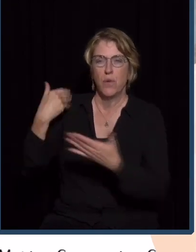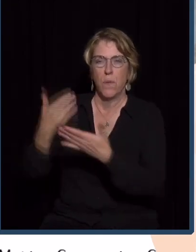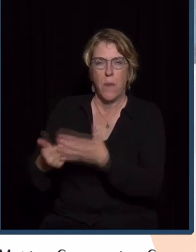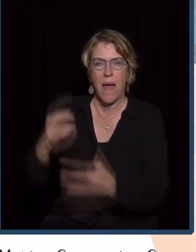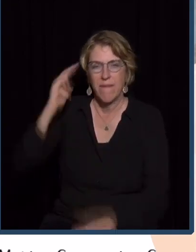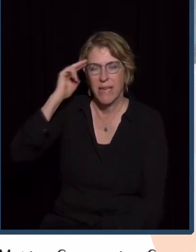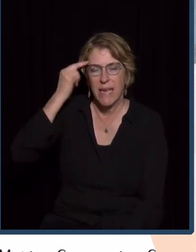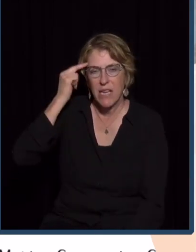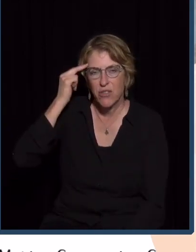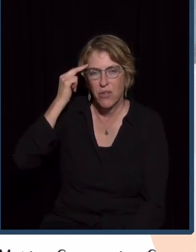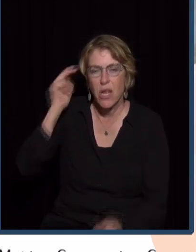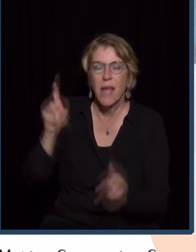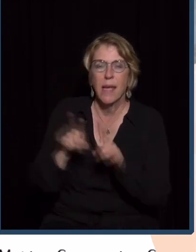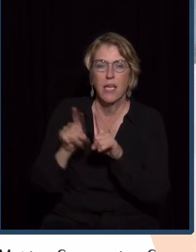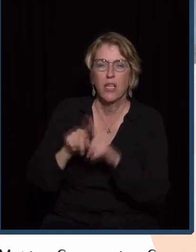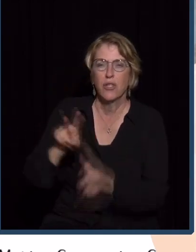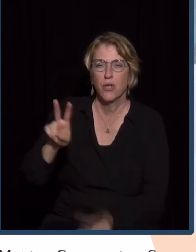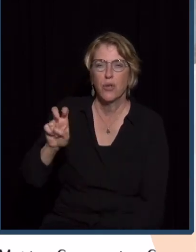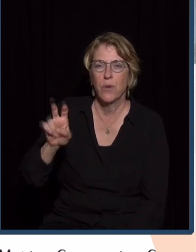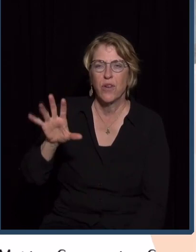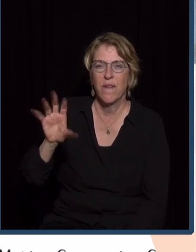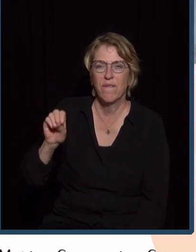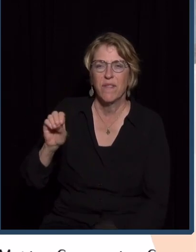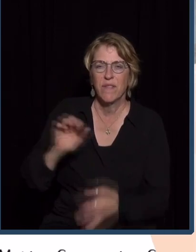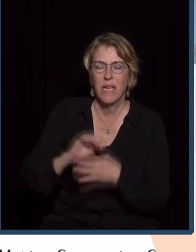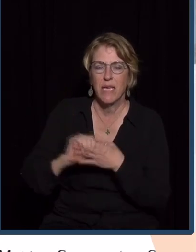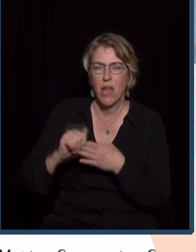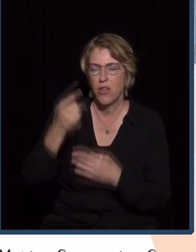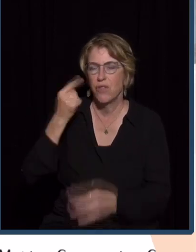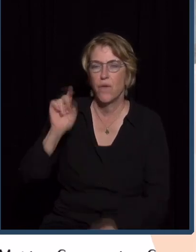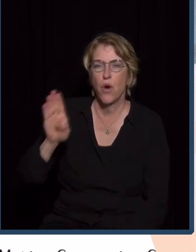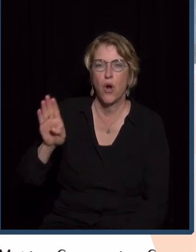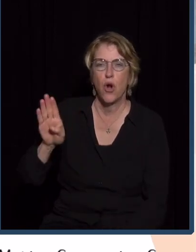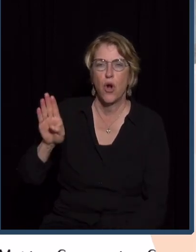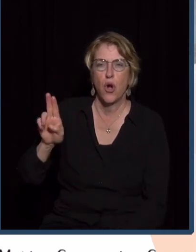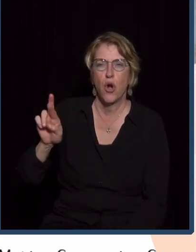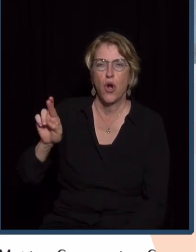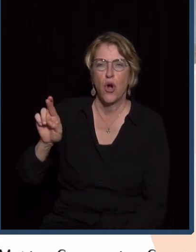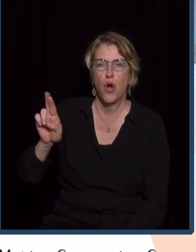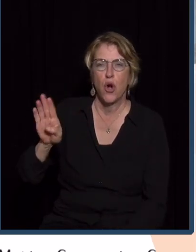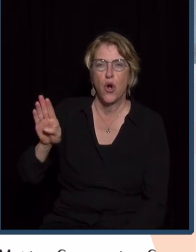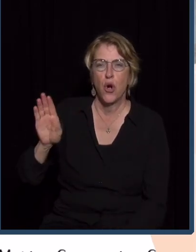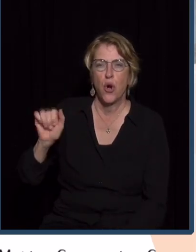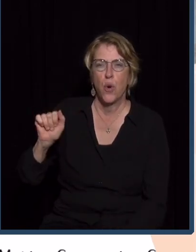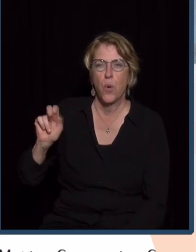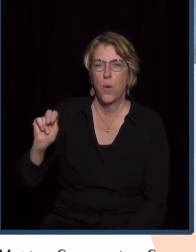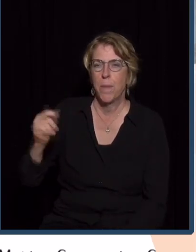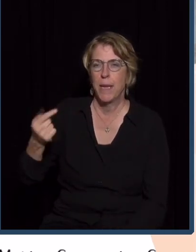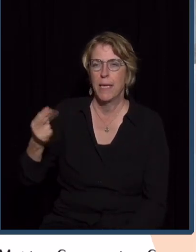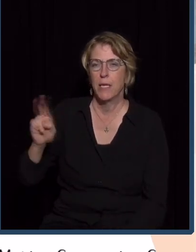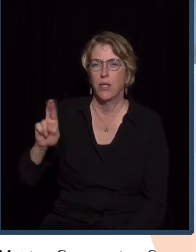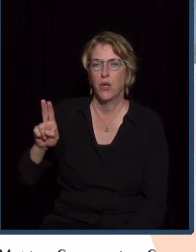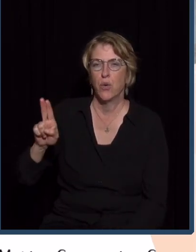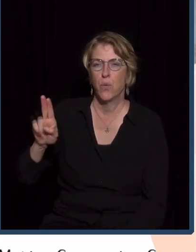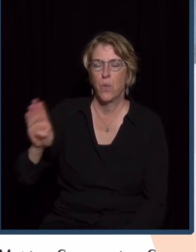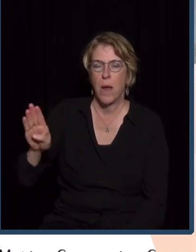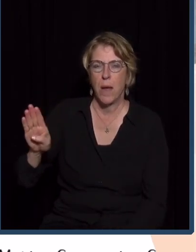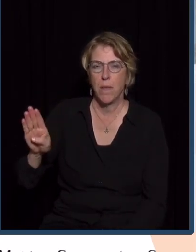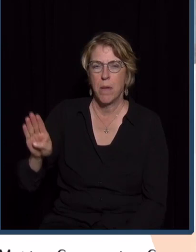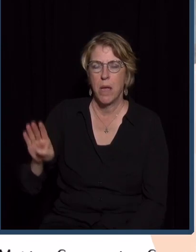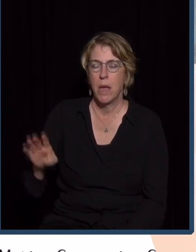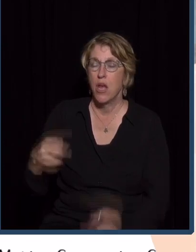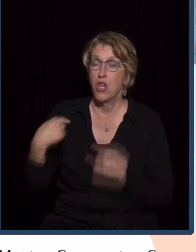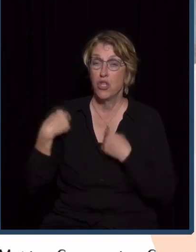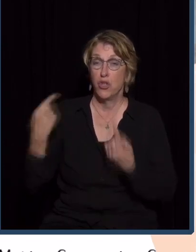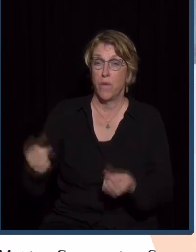and a $250 gift card for Urban Grub in Nashville. The current bid on this is $3,000.